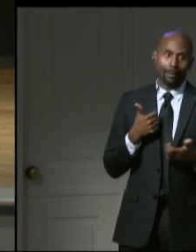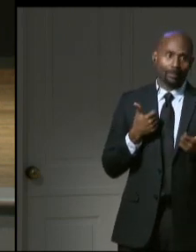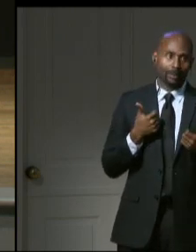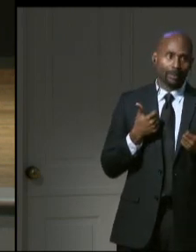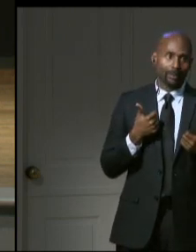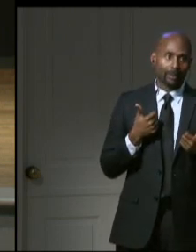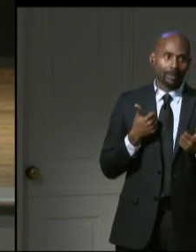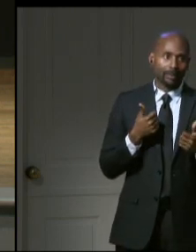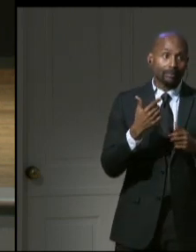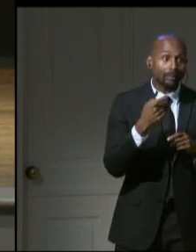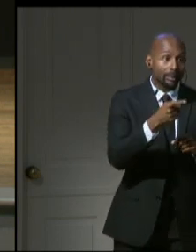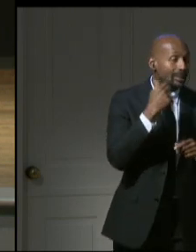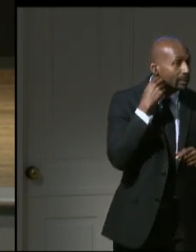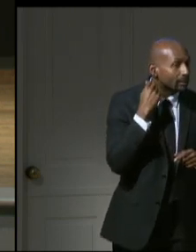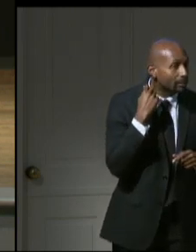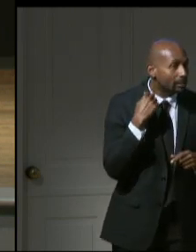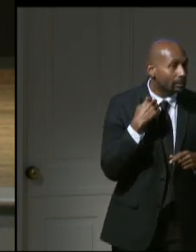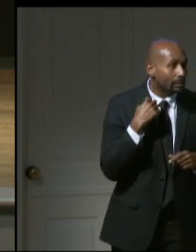not.